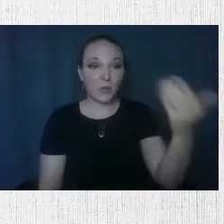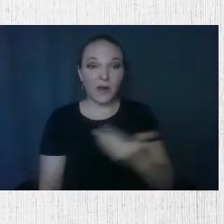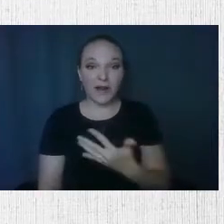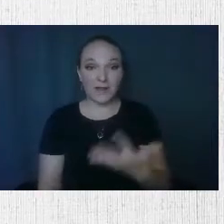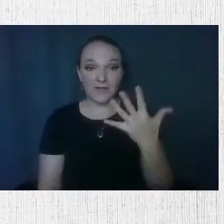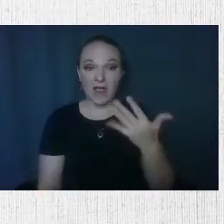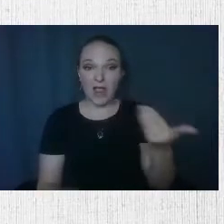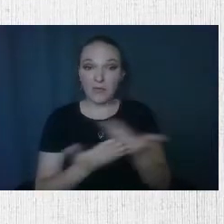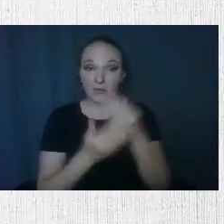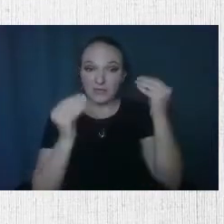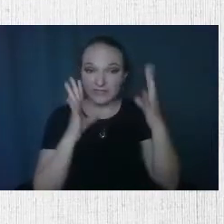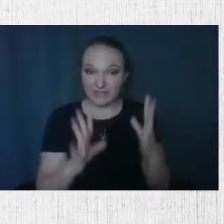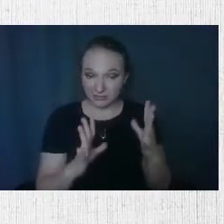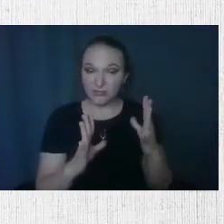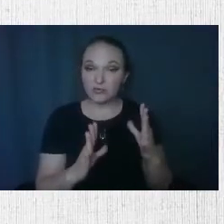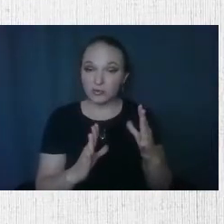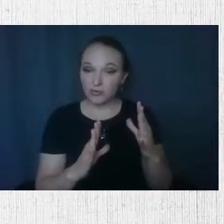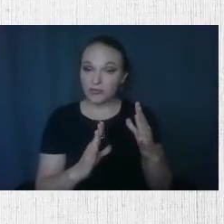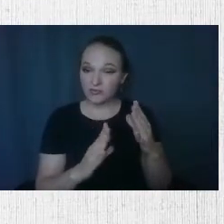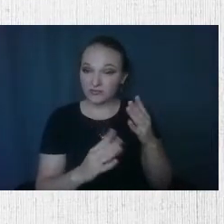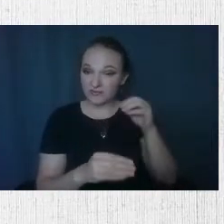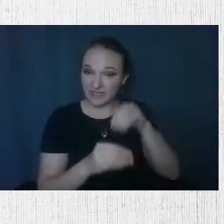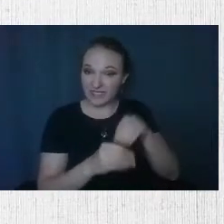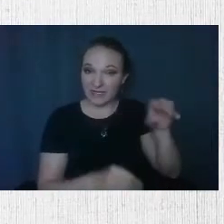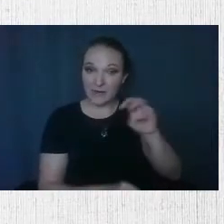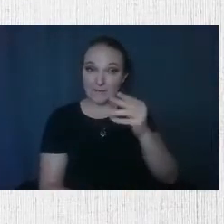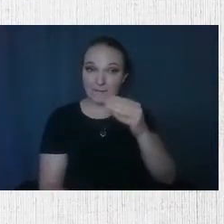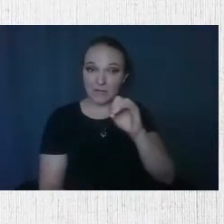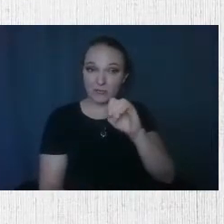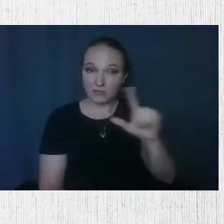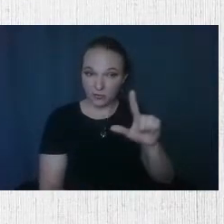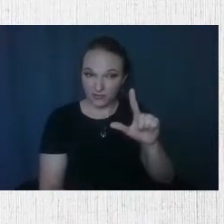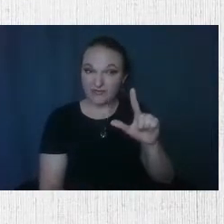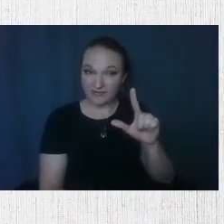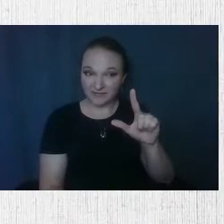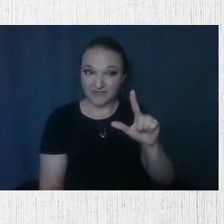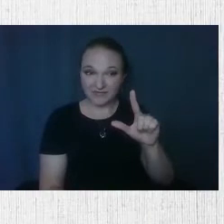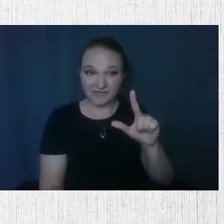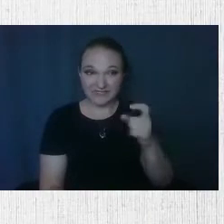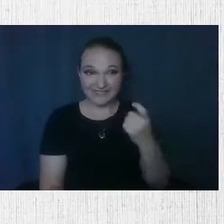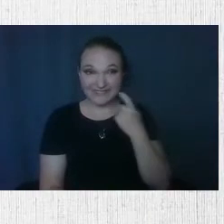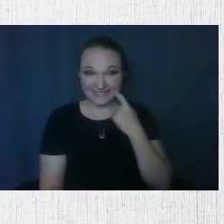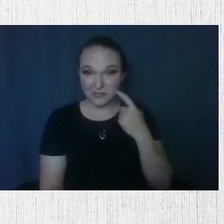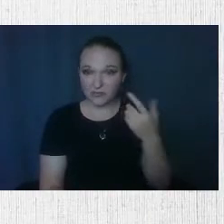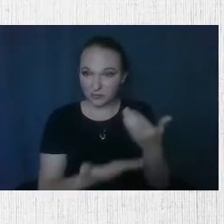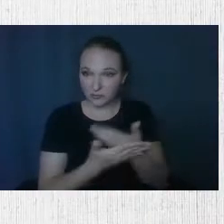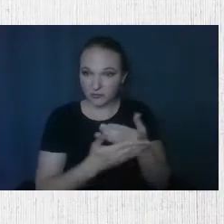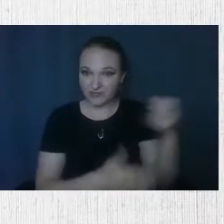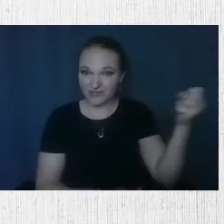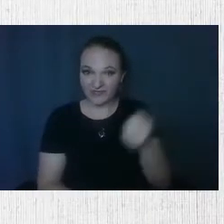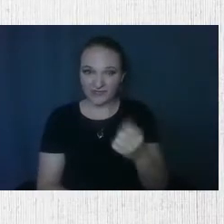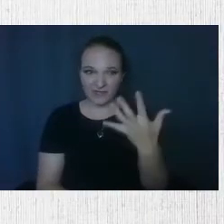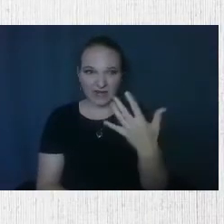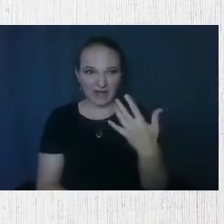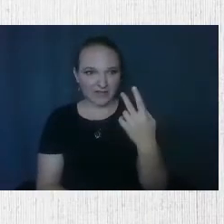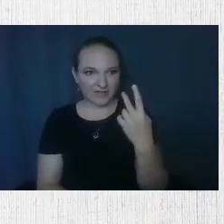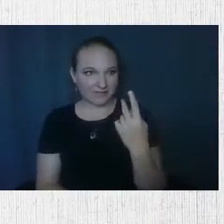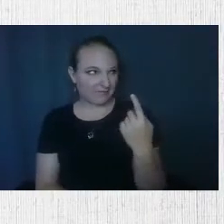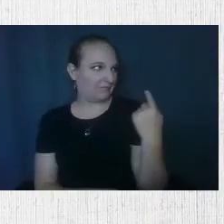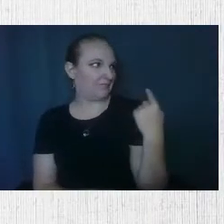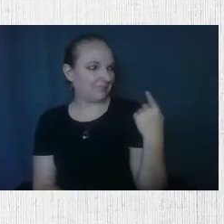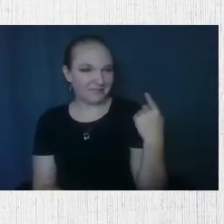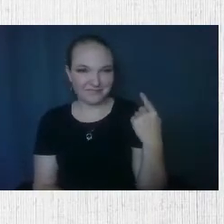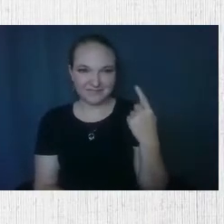Mitchell professors into this research center recently. And I see something happening behind me